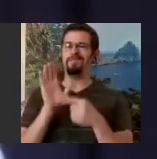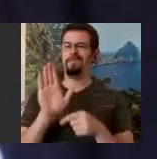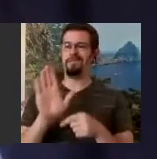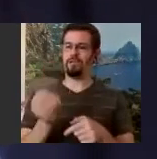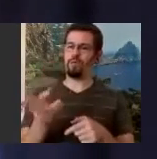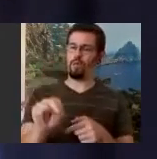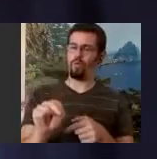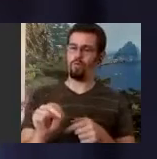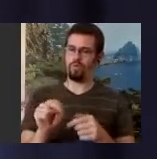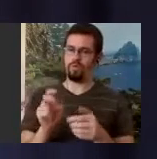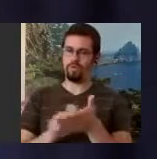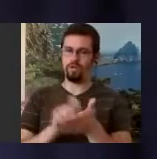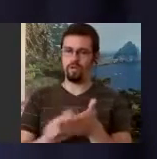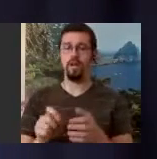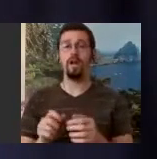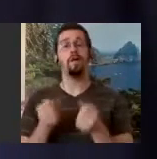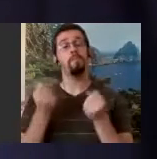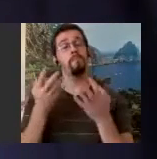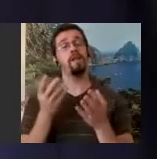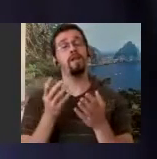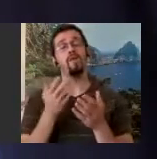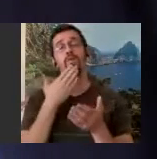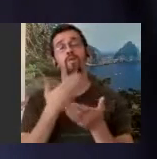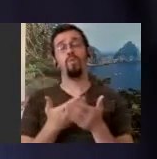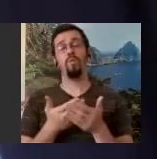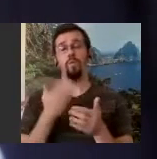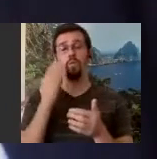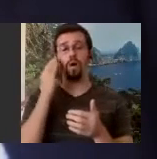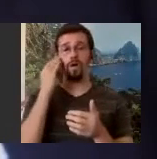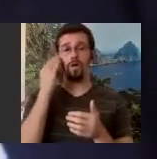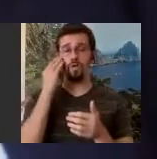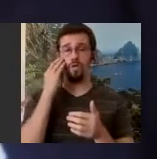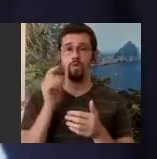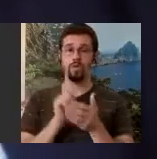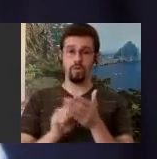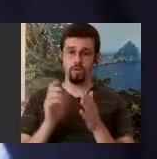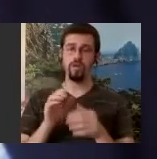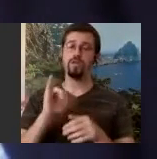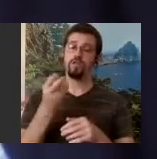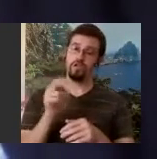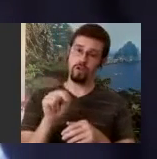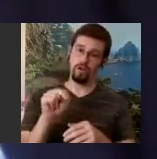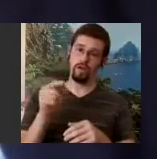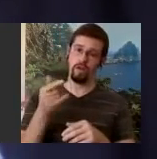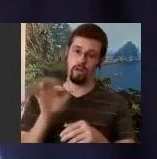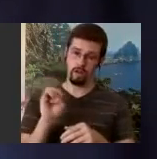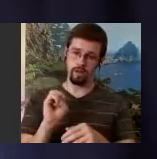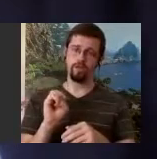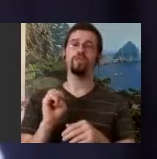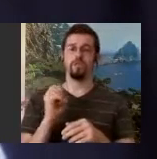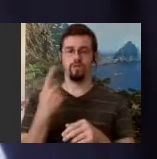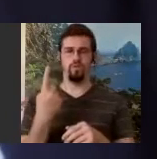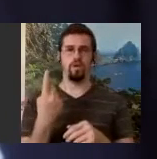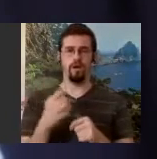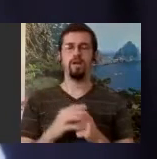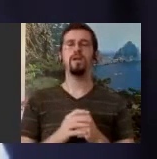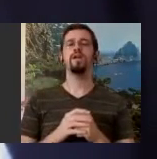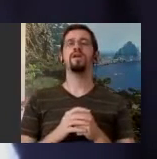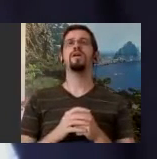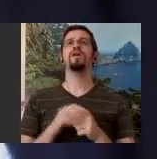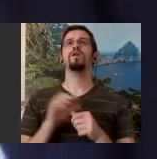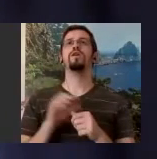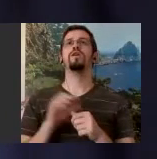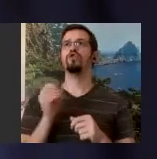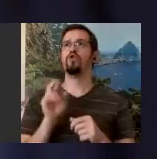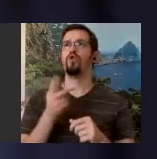well-known composers with interests along these lines. John Cage was certainly one of them. George Apergui is a composer